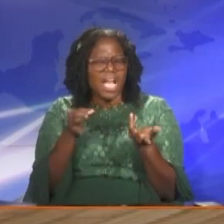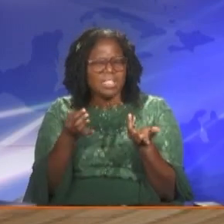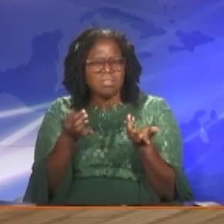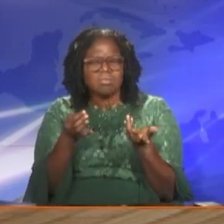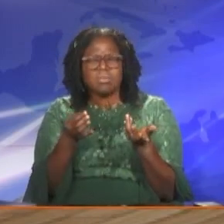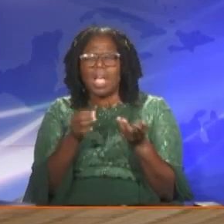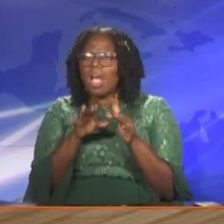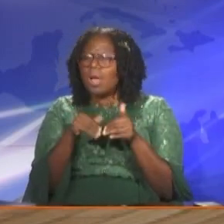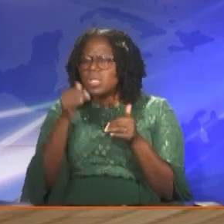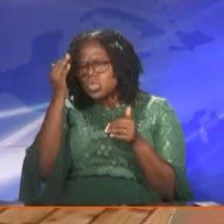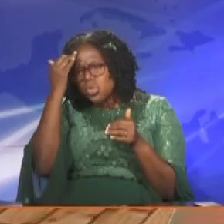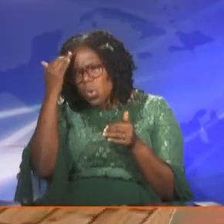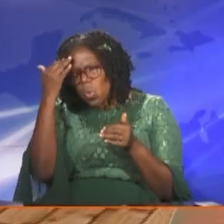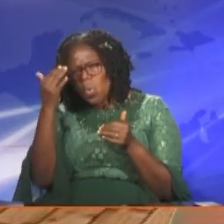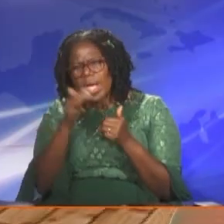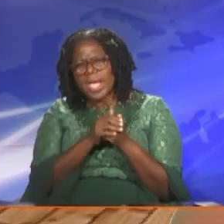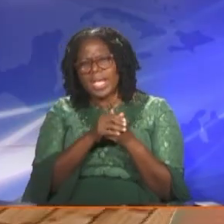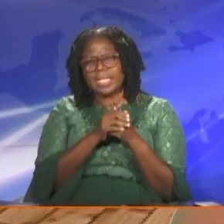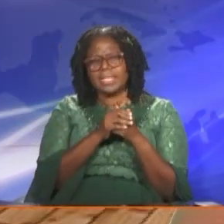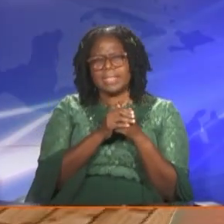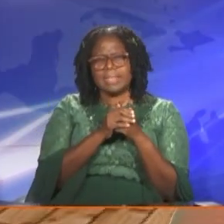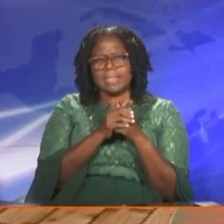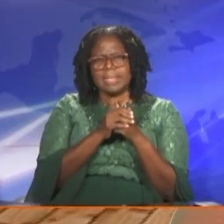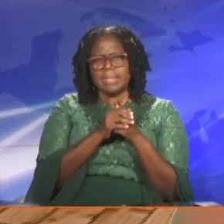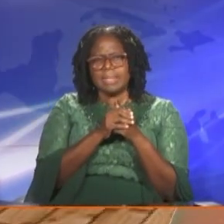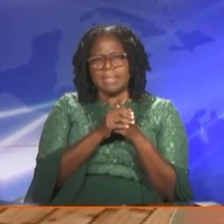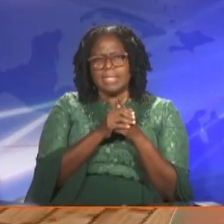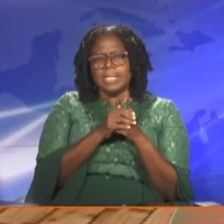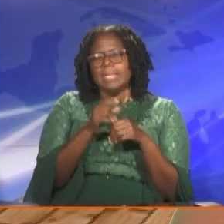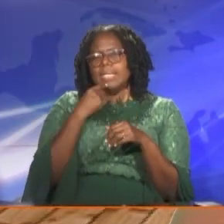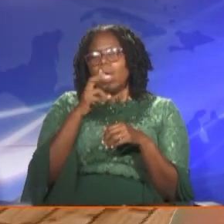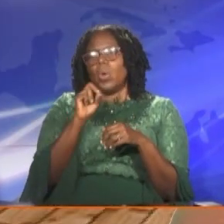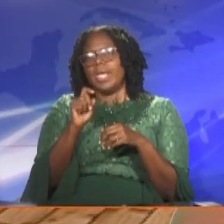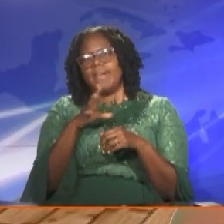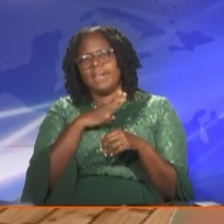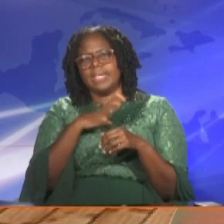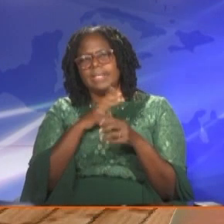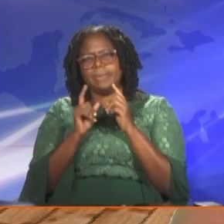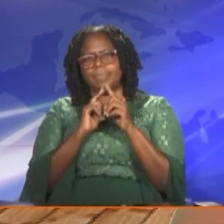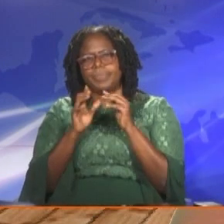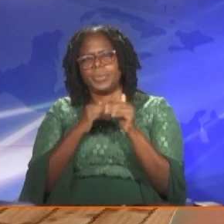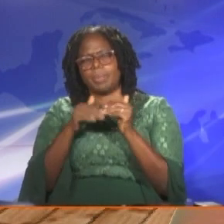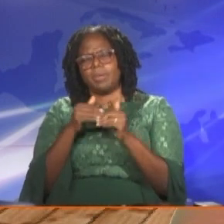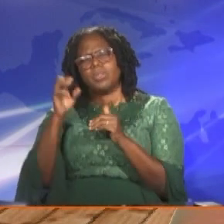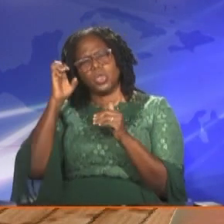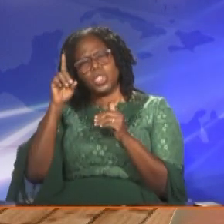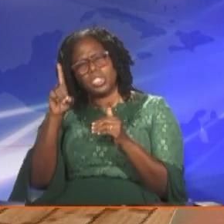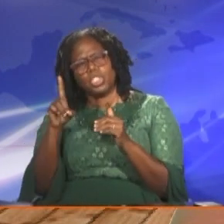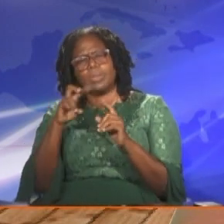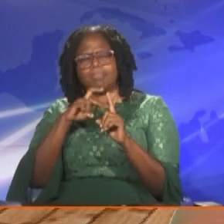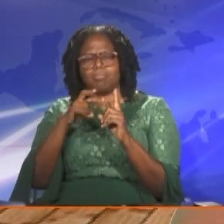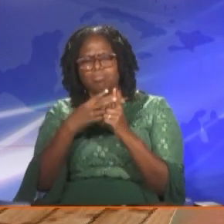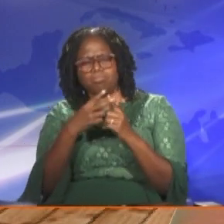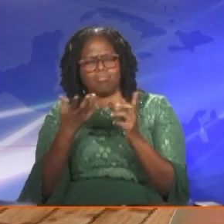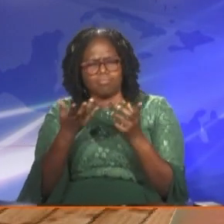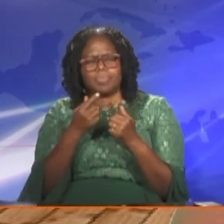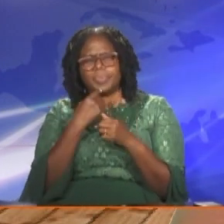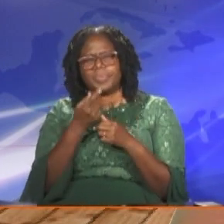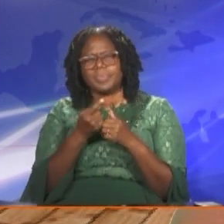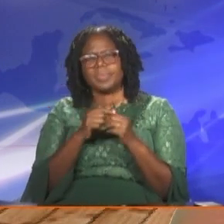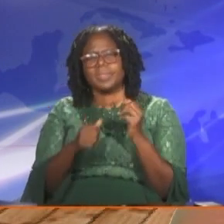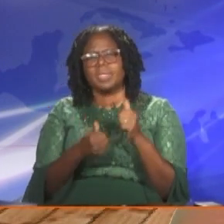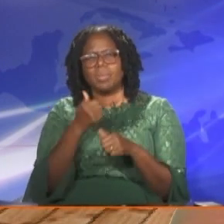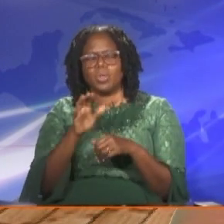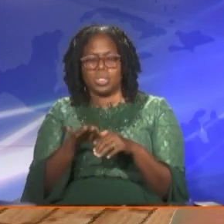in a child? Okay, so I'll take that from like an education perspective. Most children anyway will